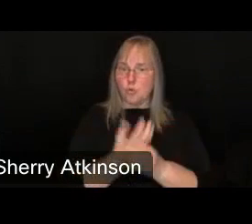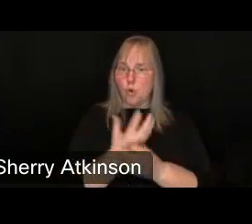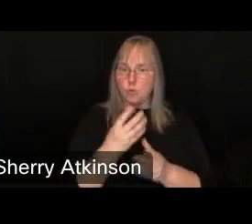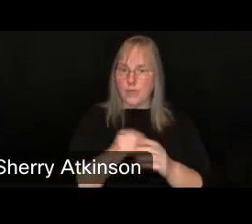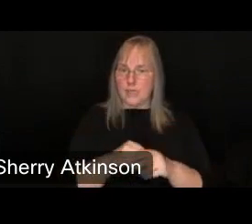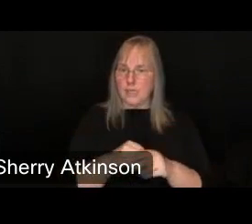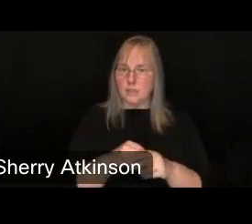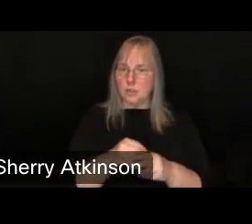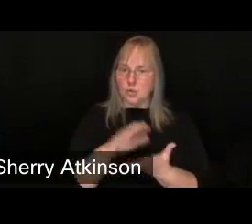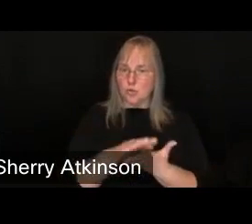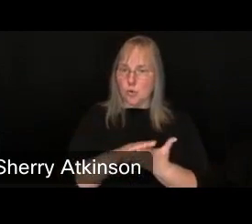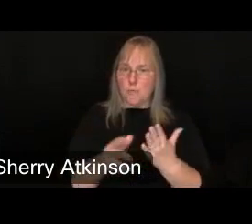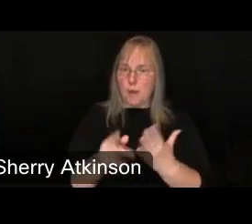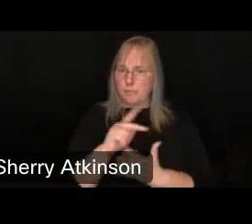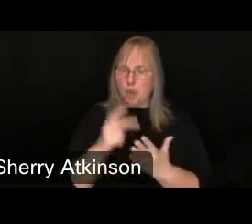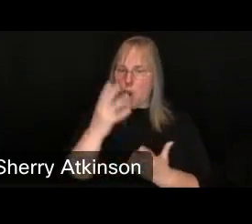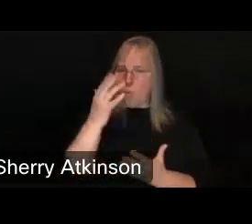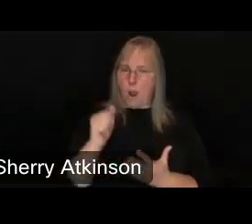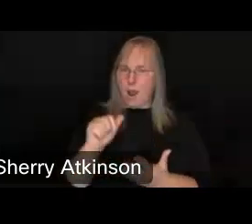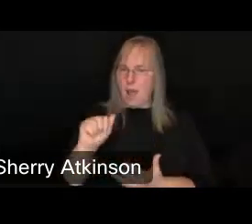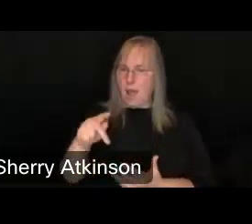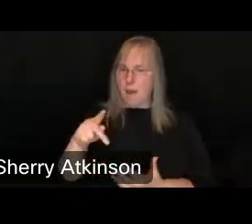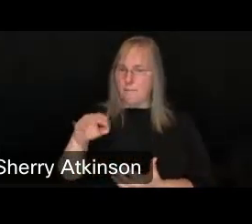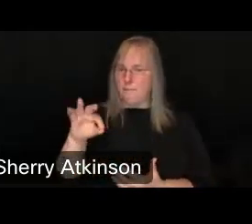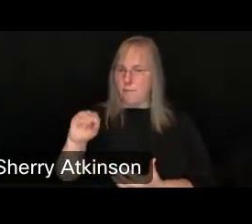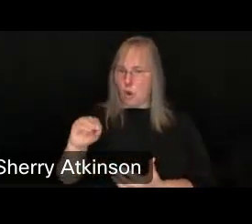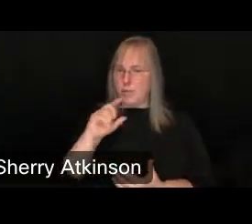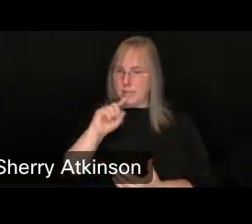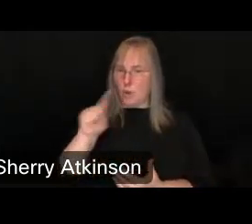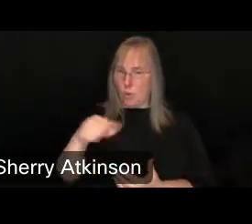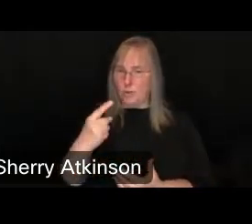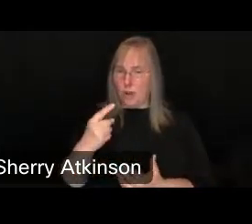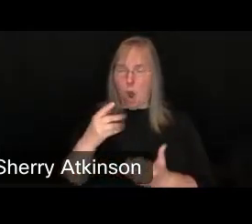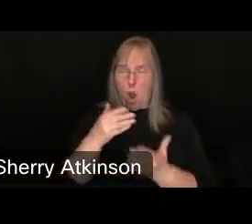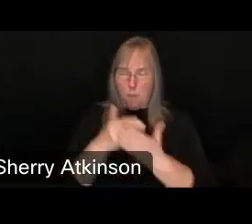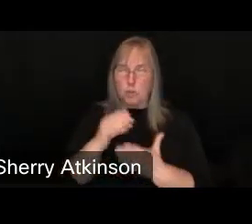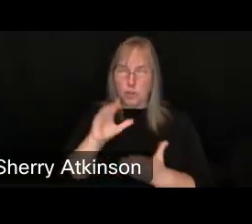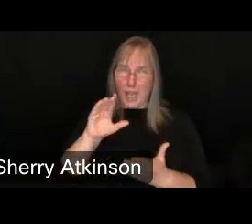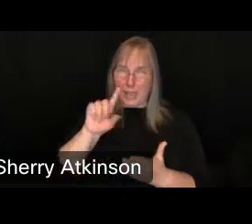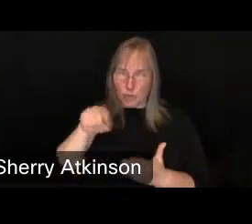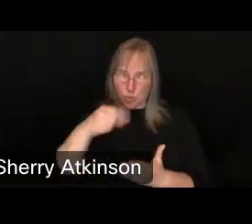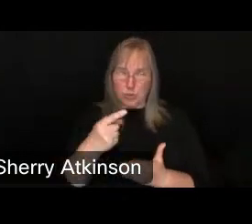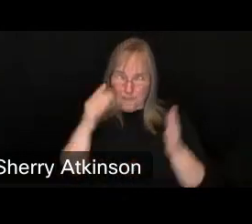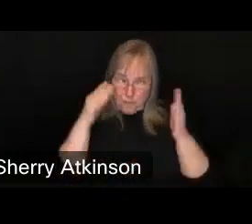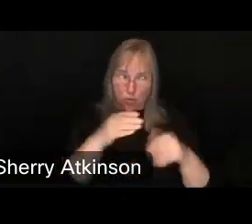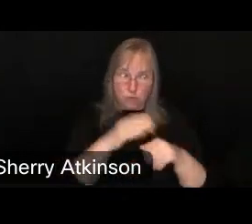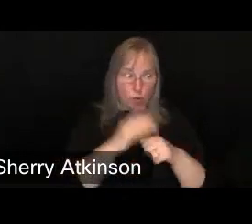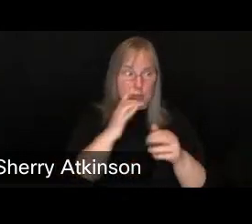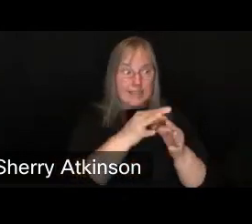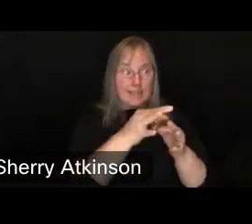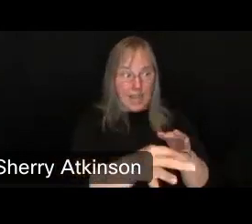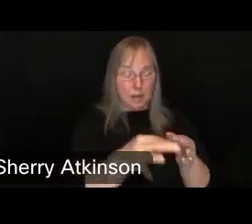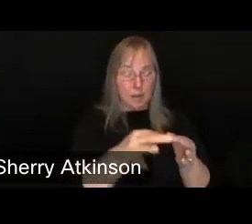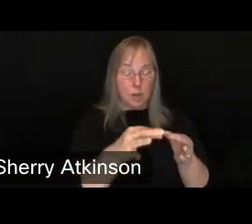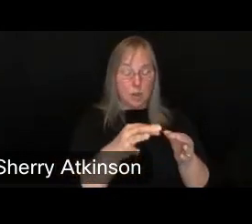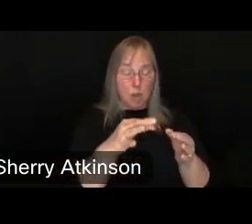APFO being almost exclusively focused for delaying purposes on school